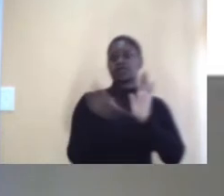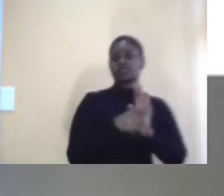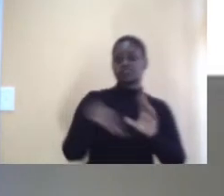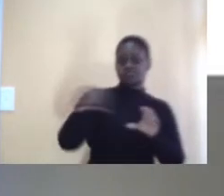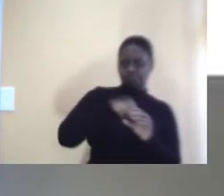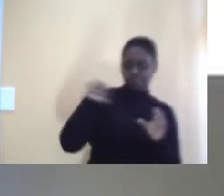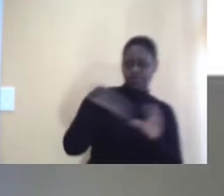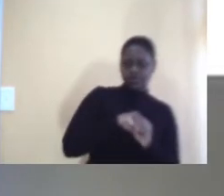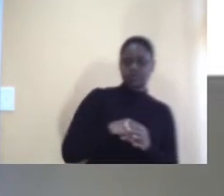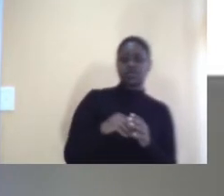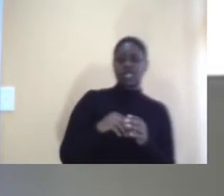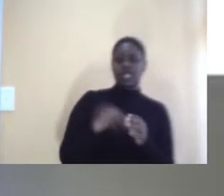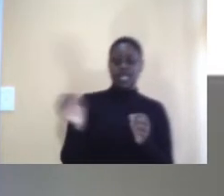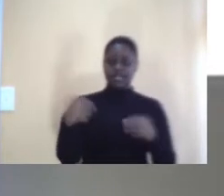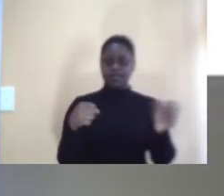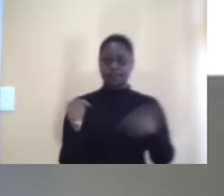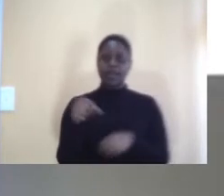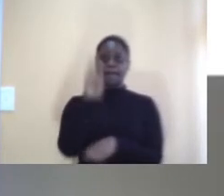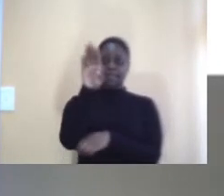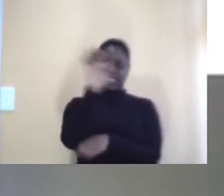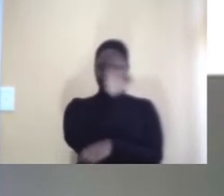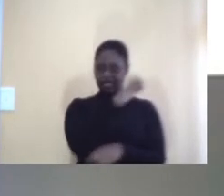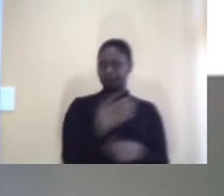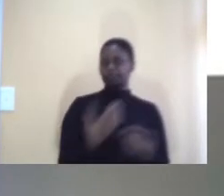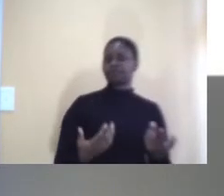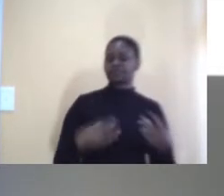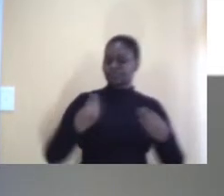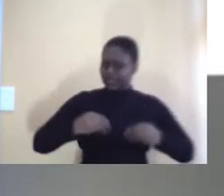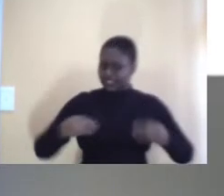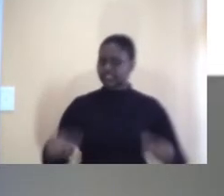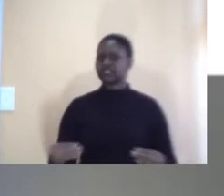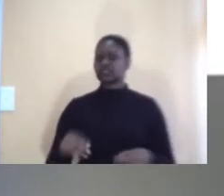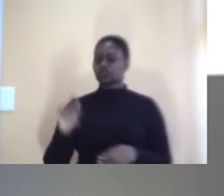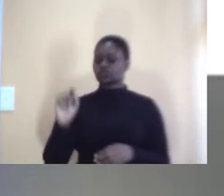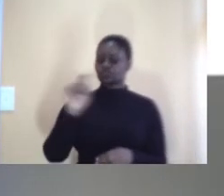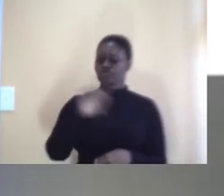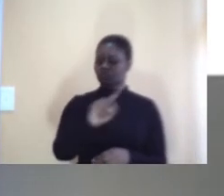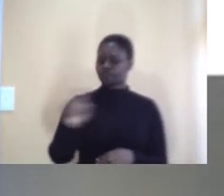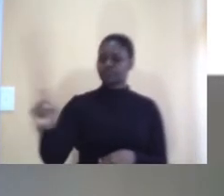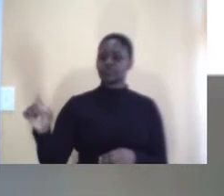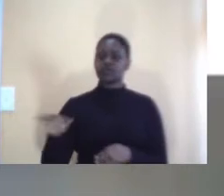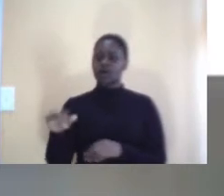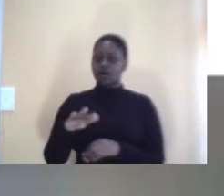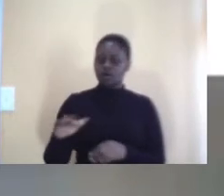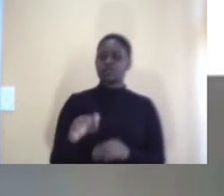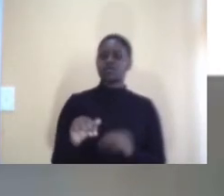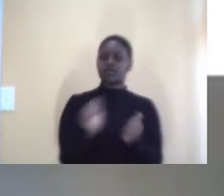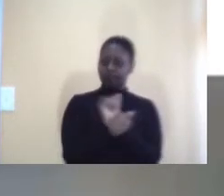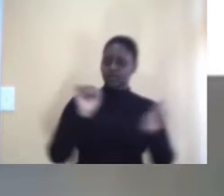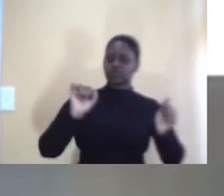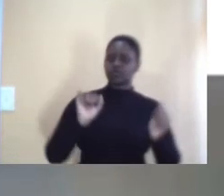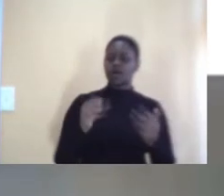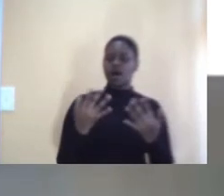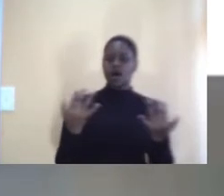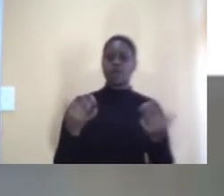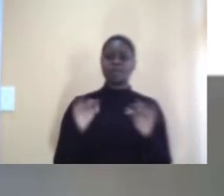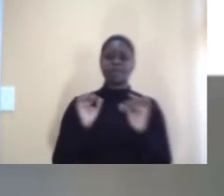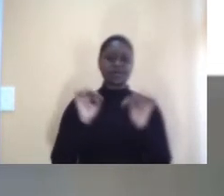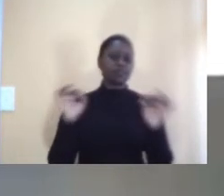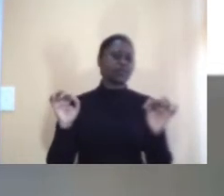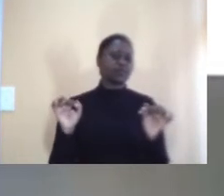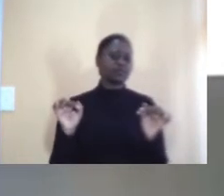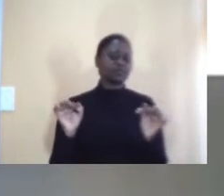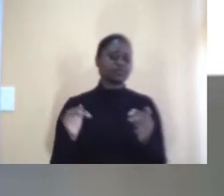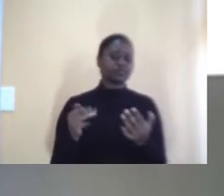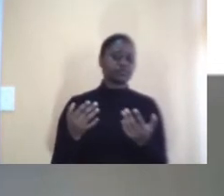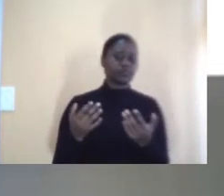RASET, cater deployment, BEE, all grounded in the Soviet-era National Democratic Revolution. No matter how many times you blame for Vutt or